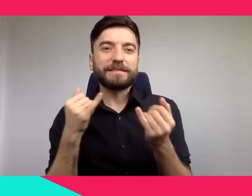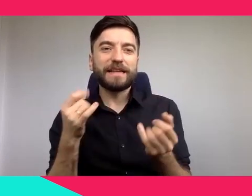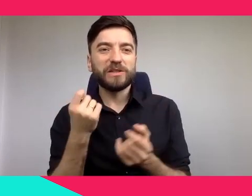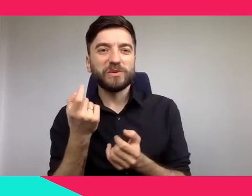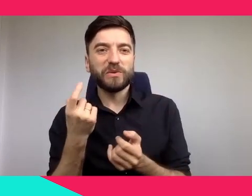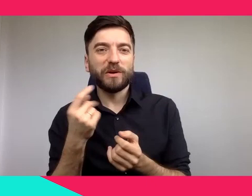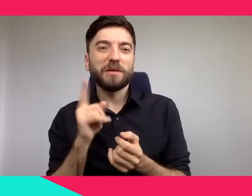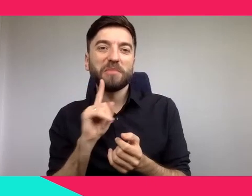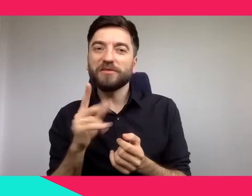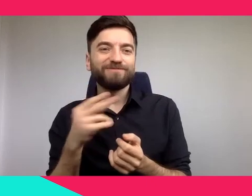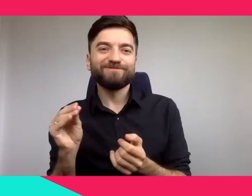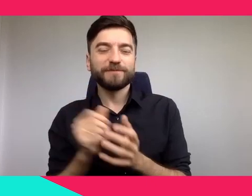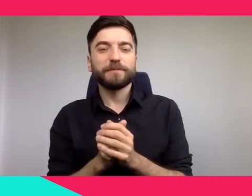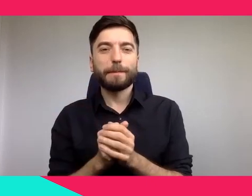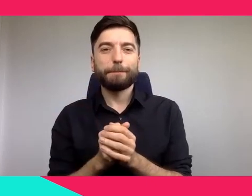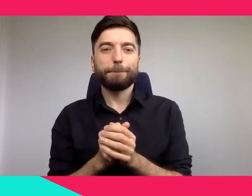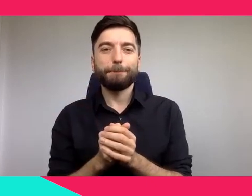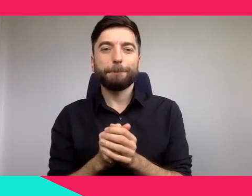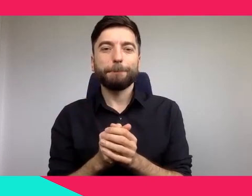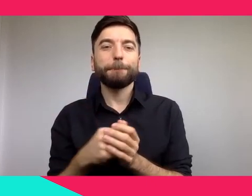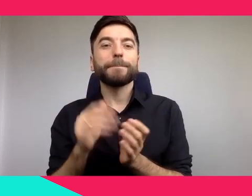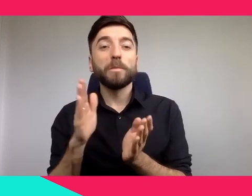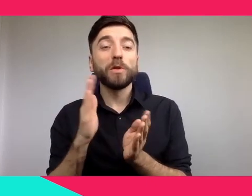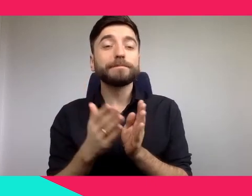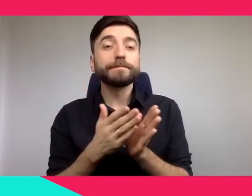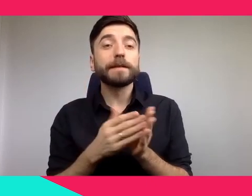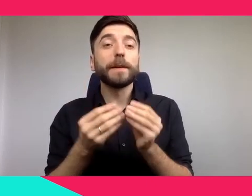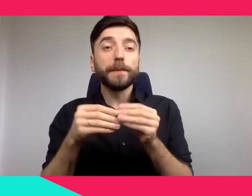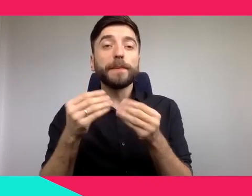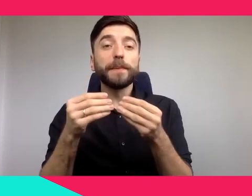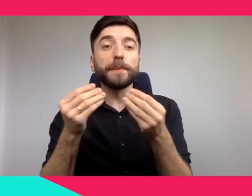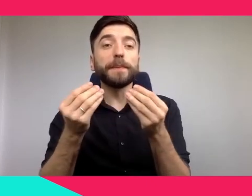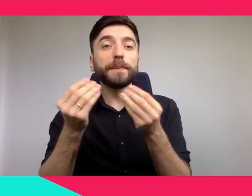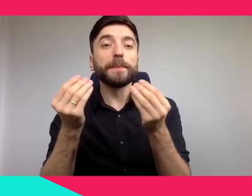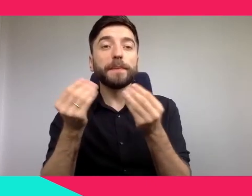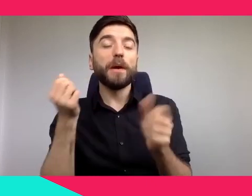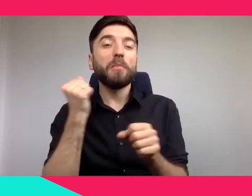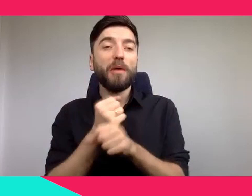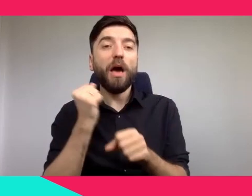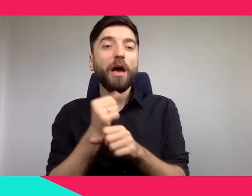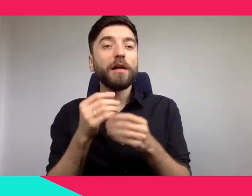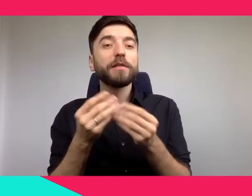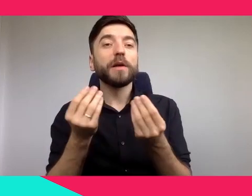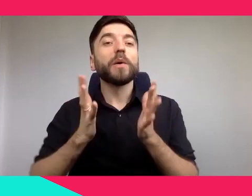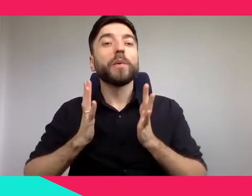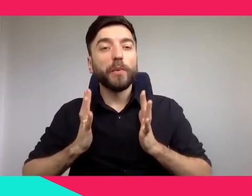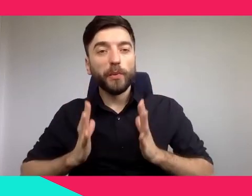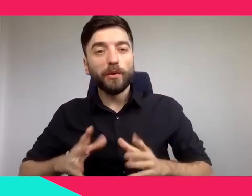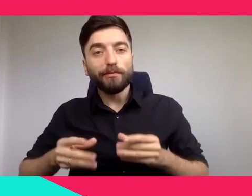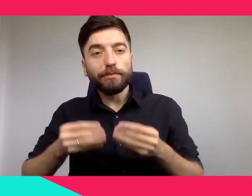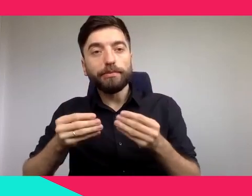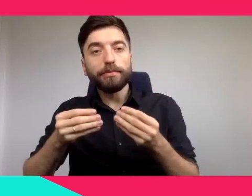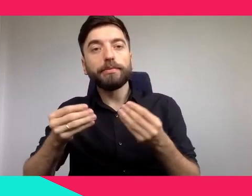slowly in our digitization projects, we would do a couple of paintings a day or a week or a